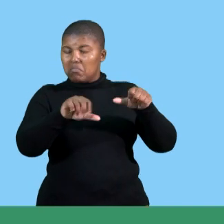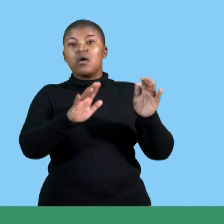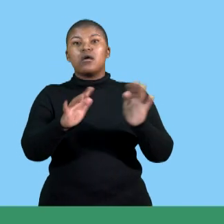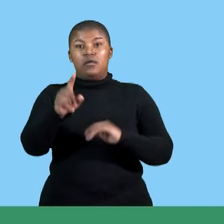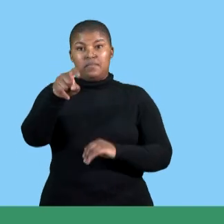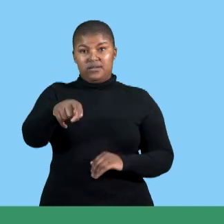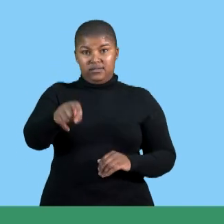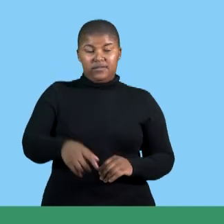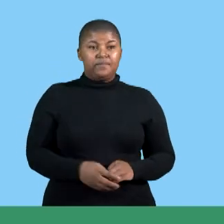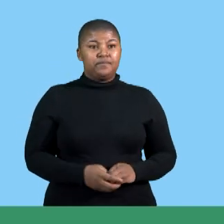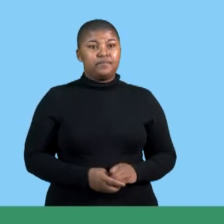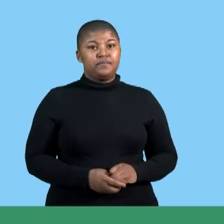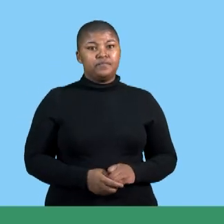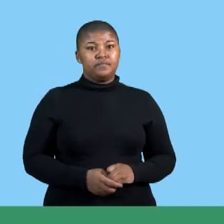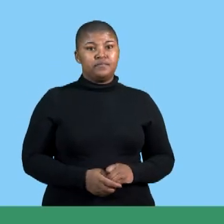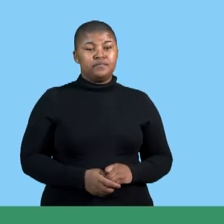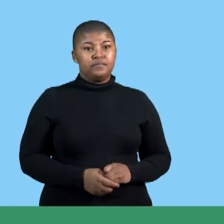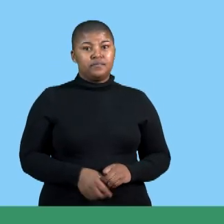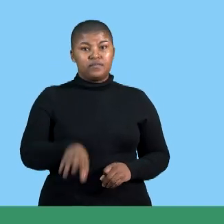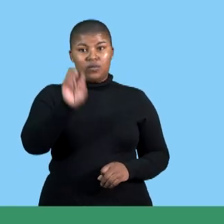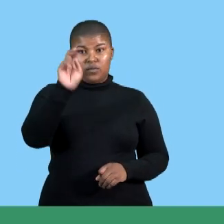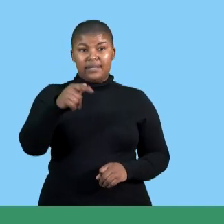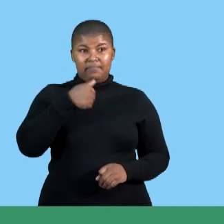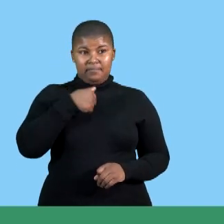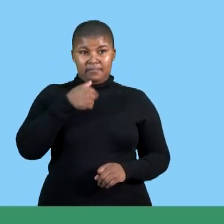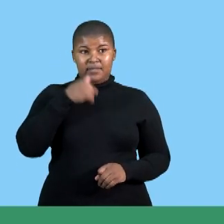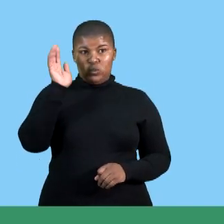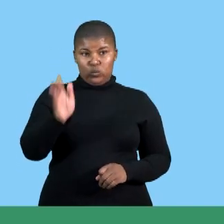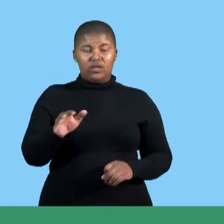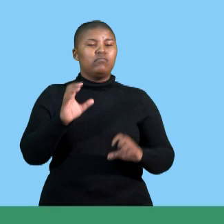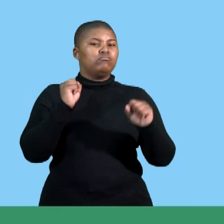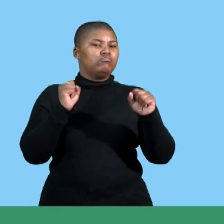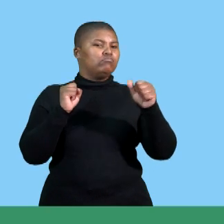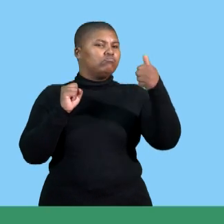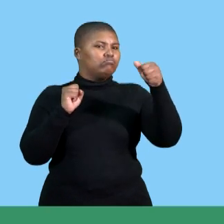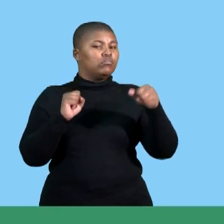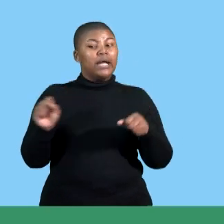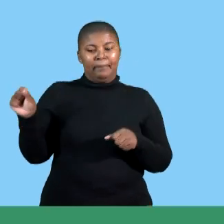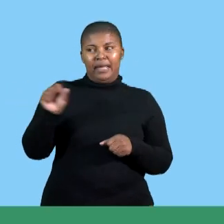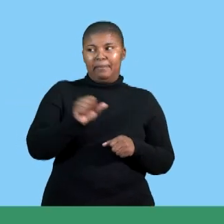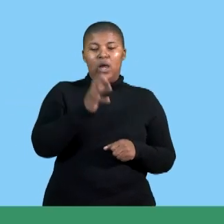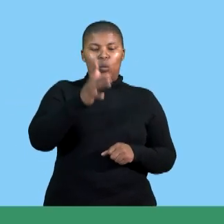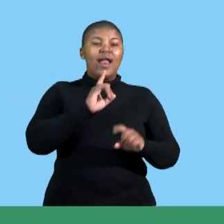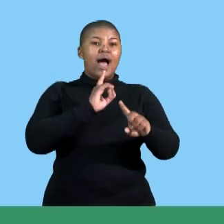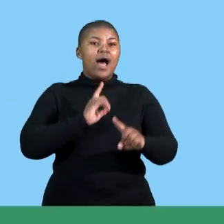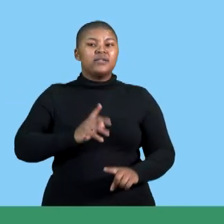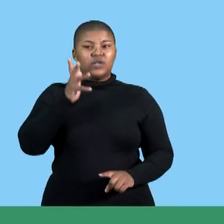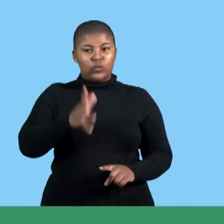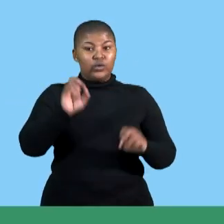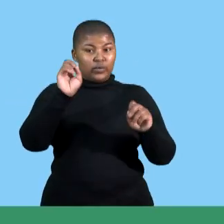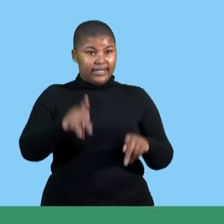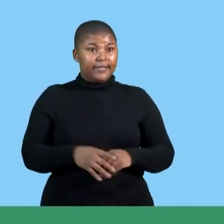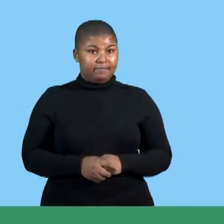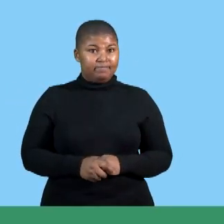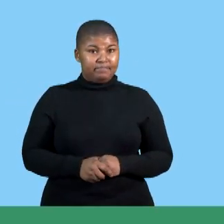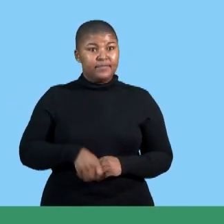the advantages and the disadvantages. Right, I'm going to go through all these statements while we're thinking, then we go back and come up with the